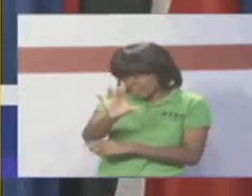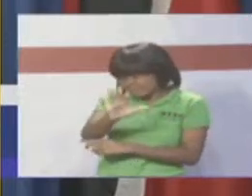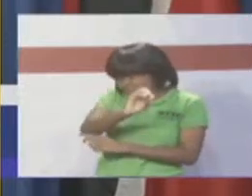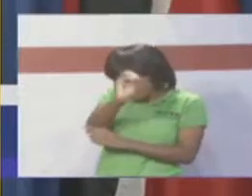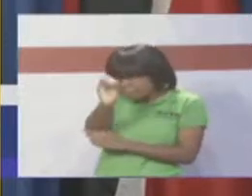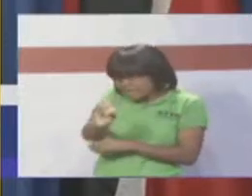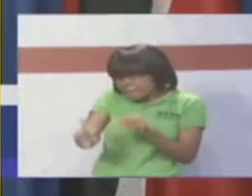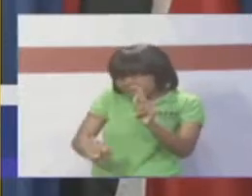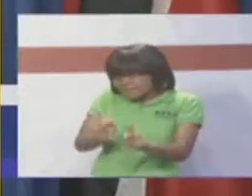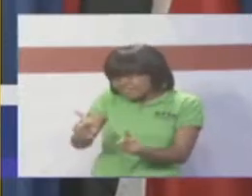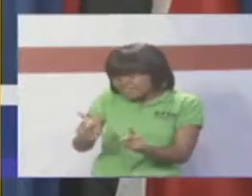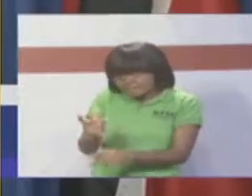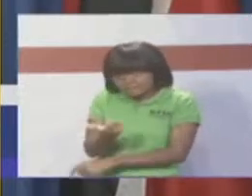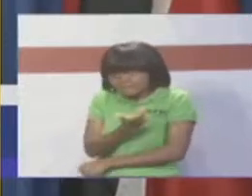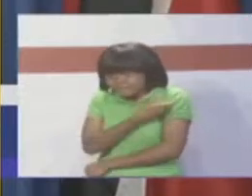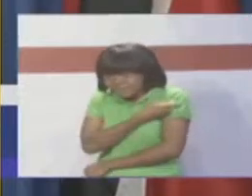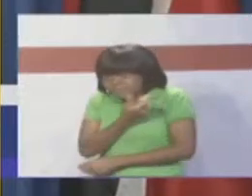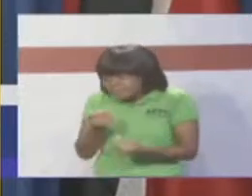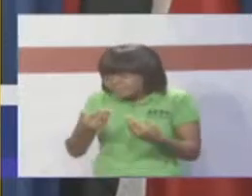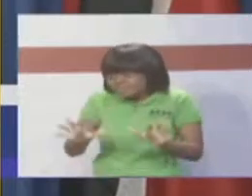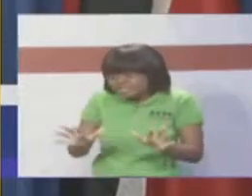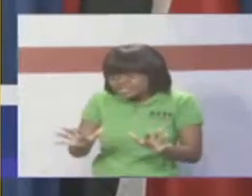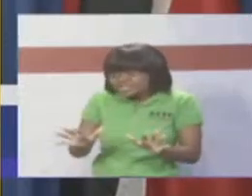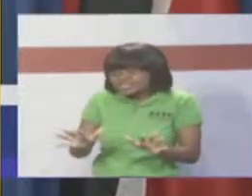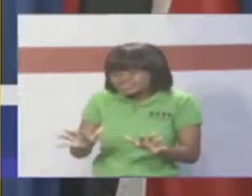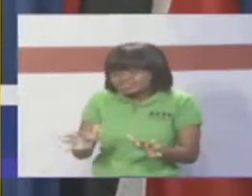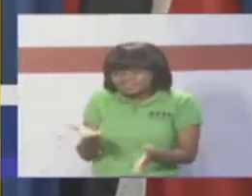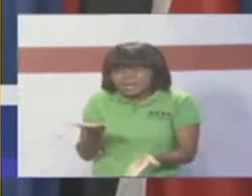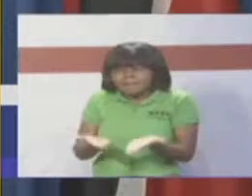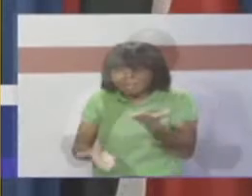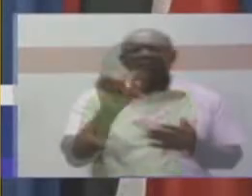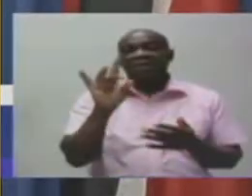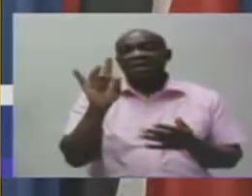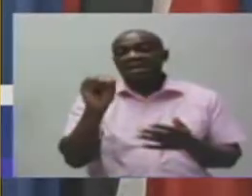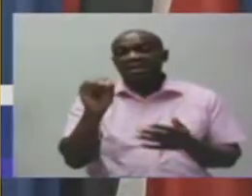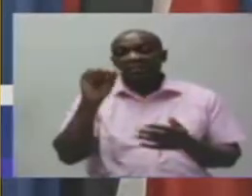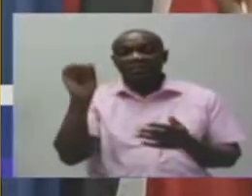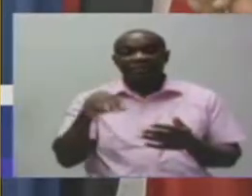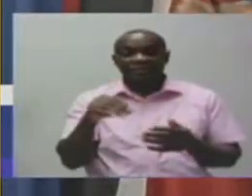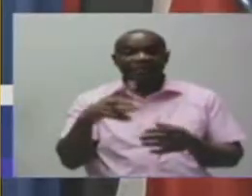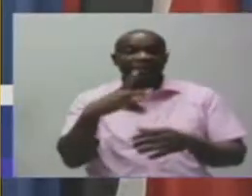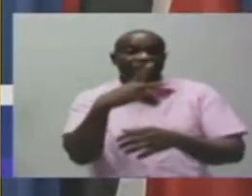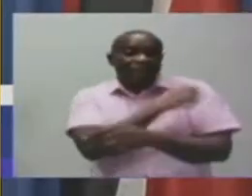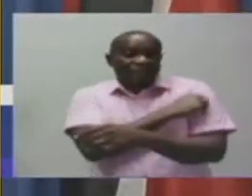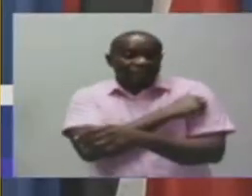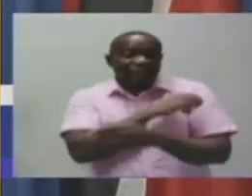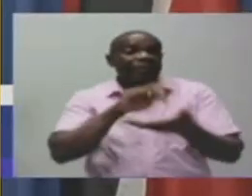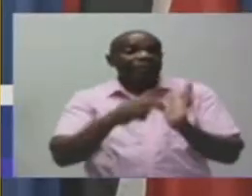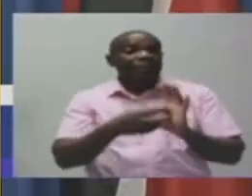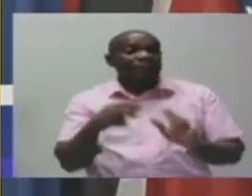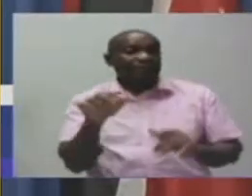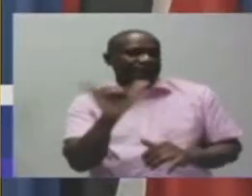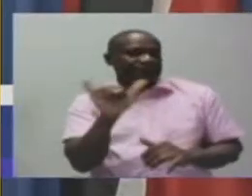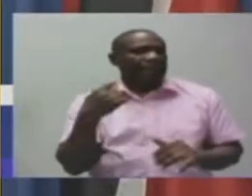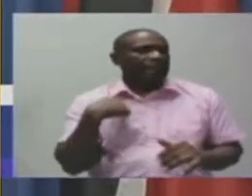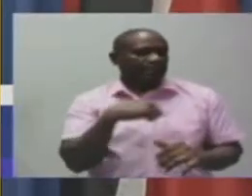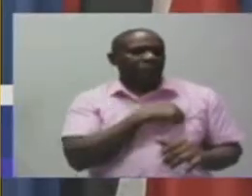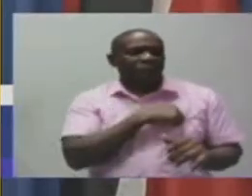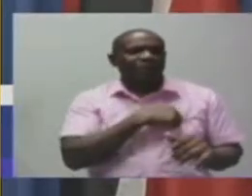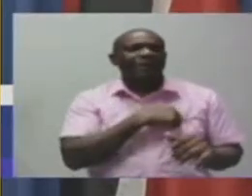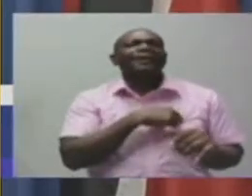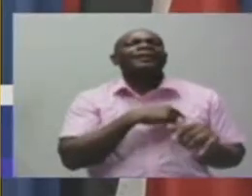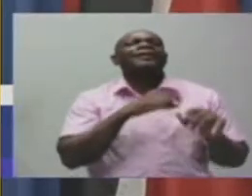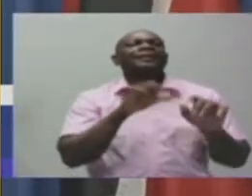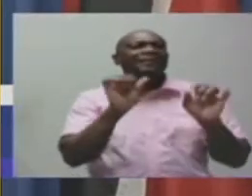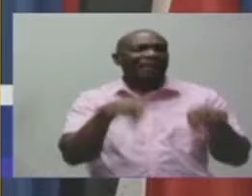could have gone that way, because that is what the science says to us. If you have that level of vaccination, you could have activities